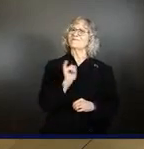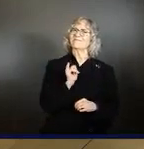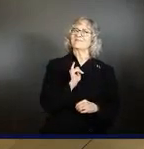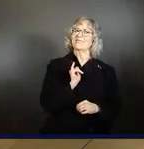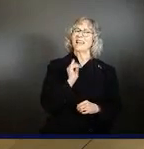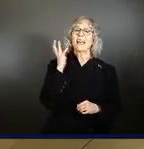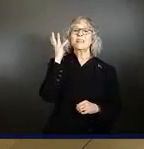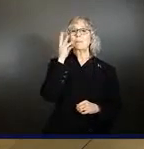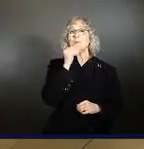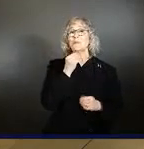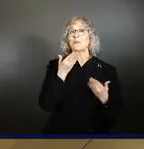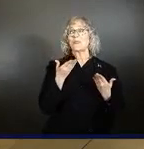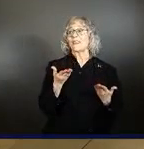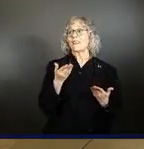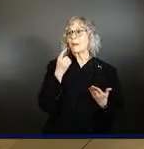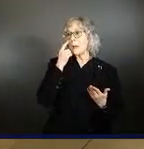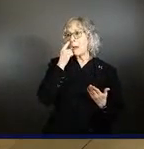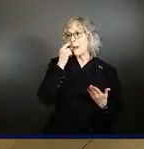beautiful thing